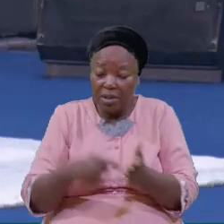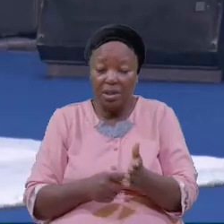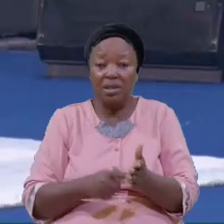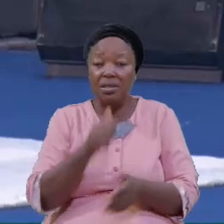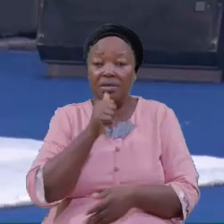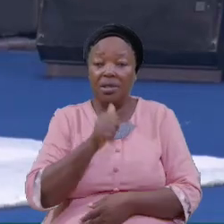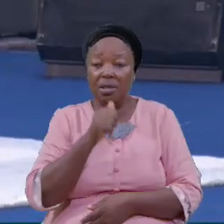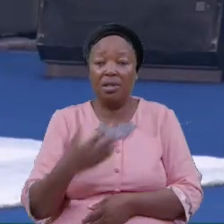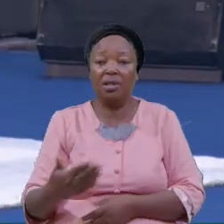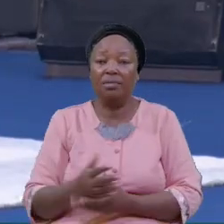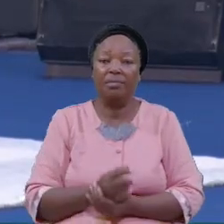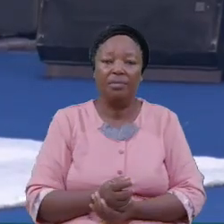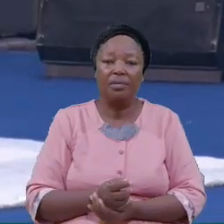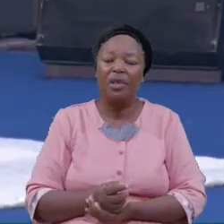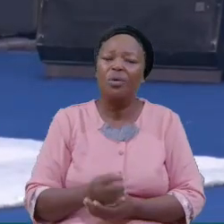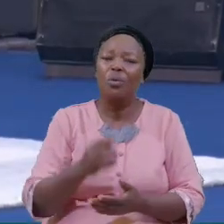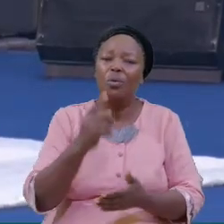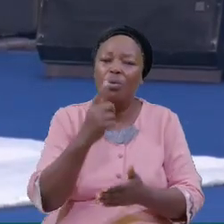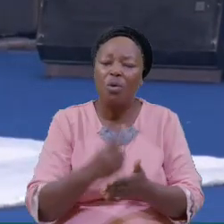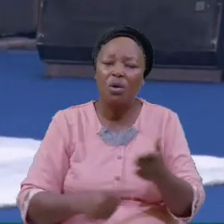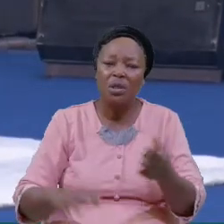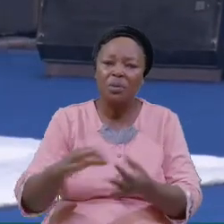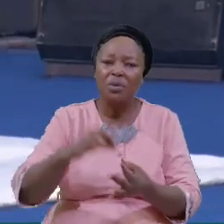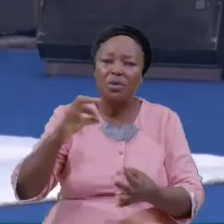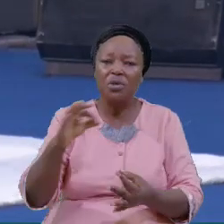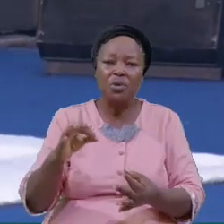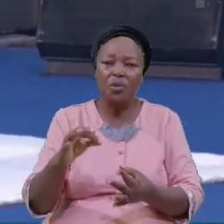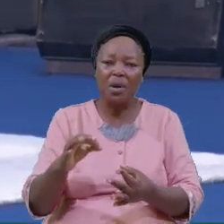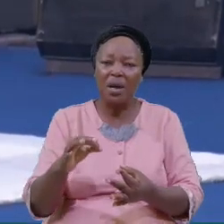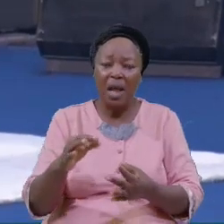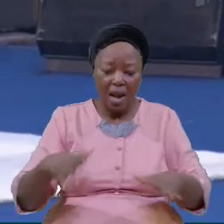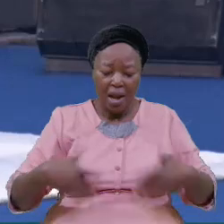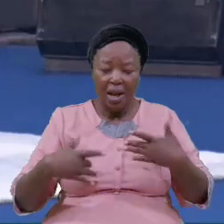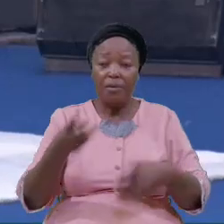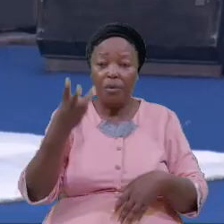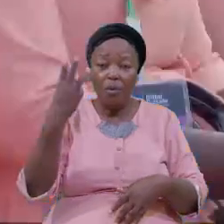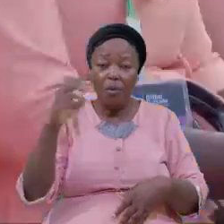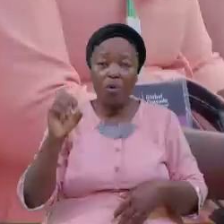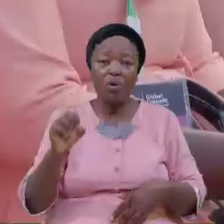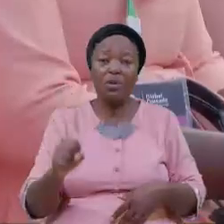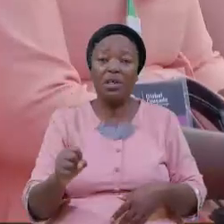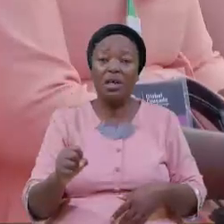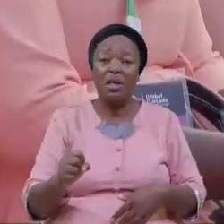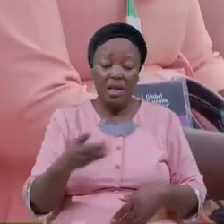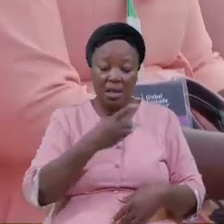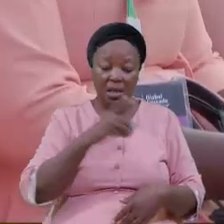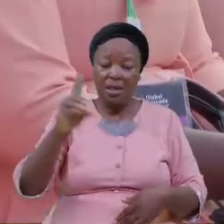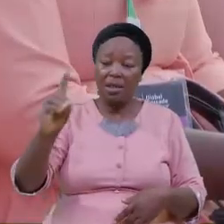What spiritual stage was David in at that time?